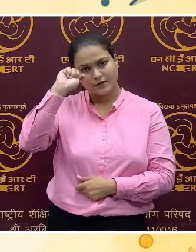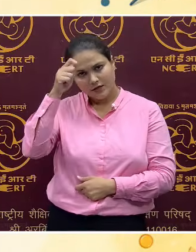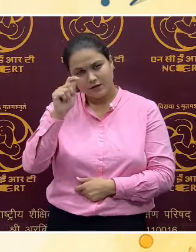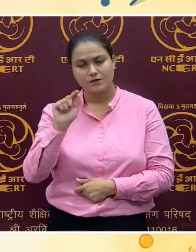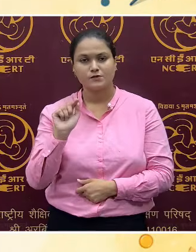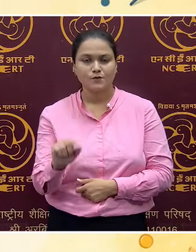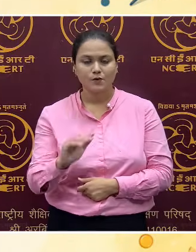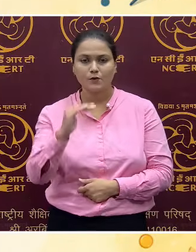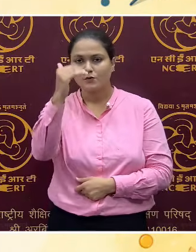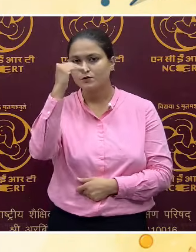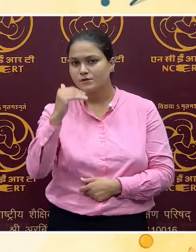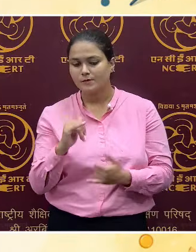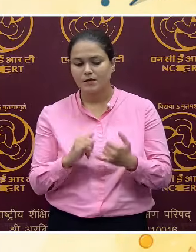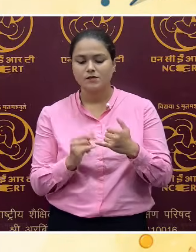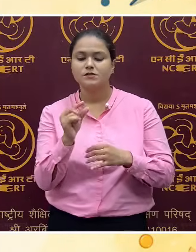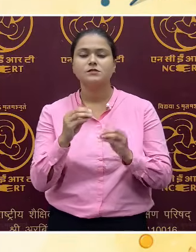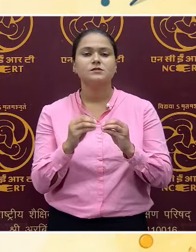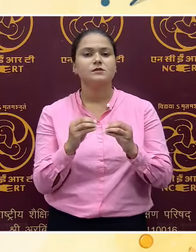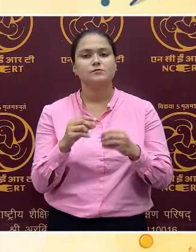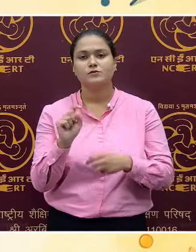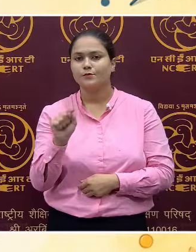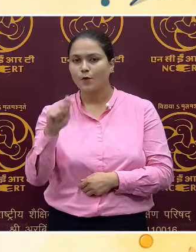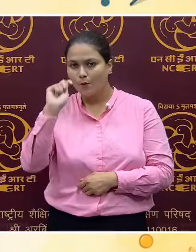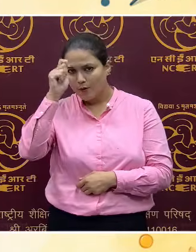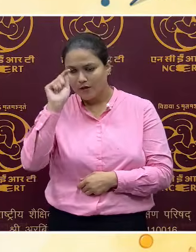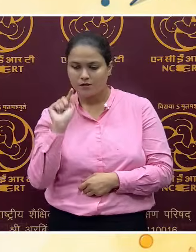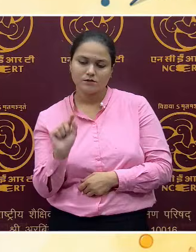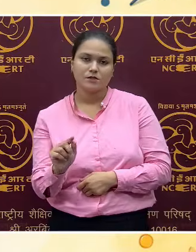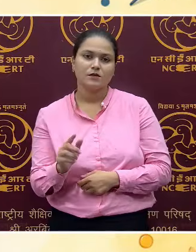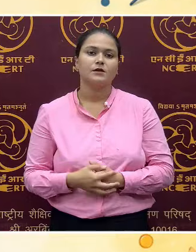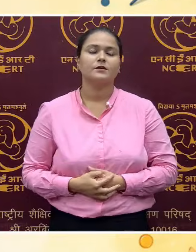amongst the subjects we click on English.